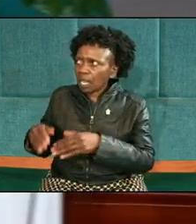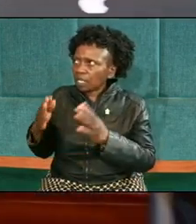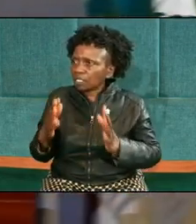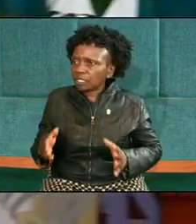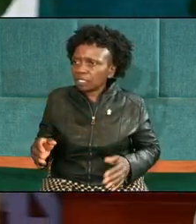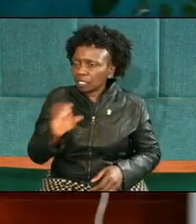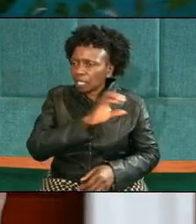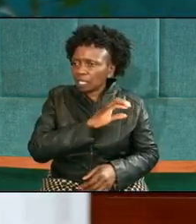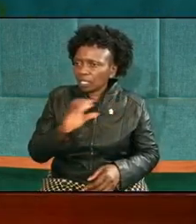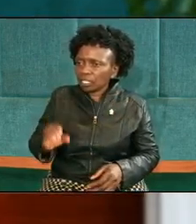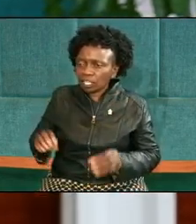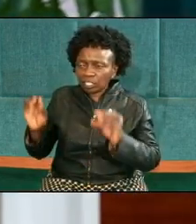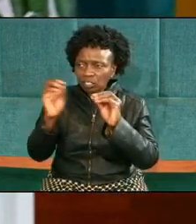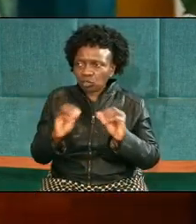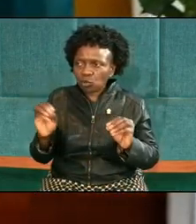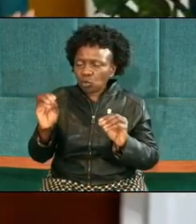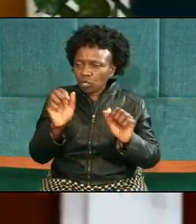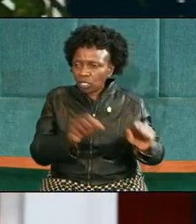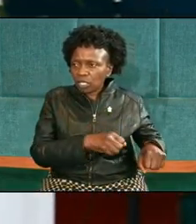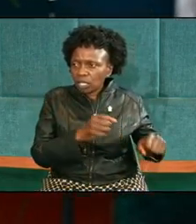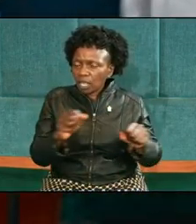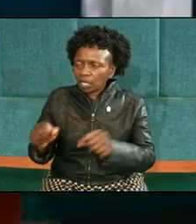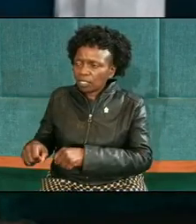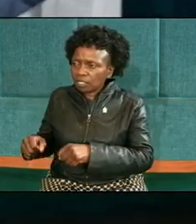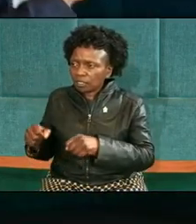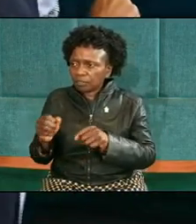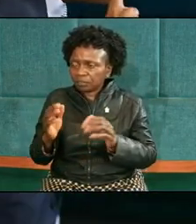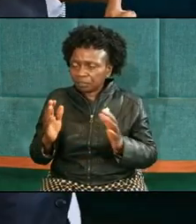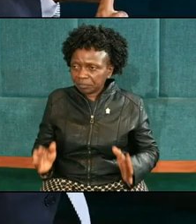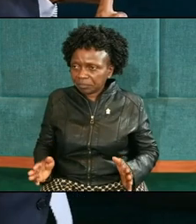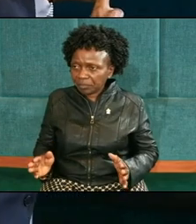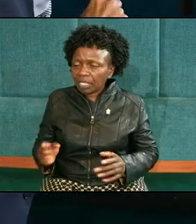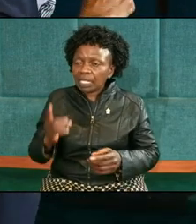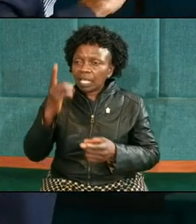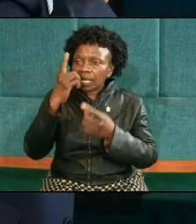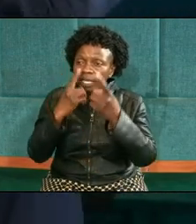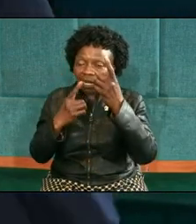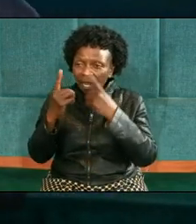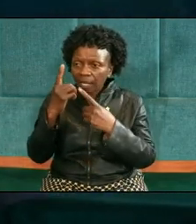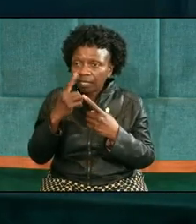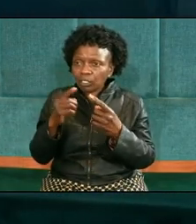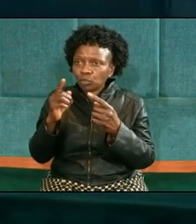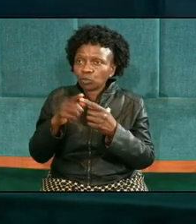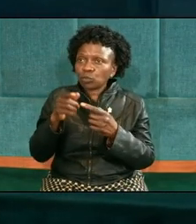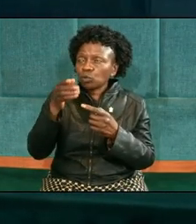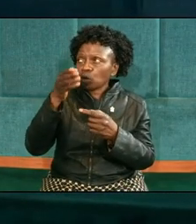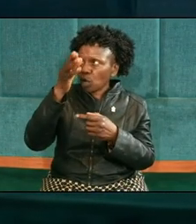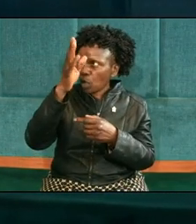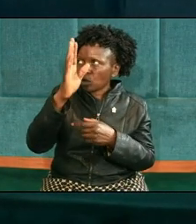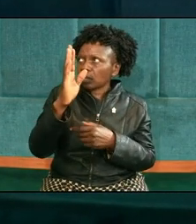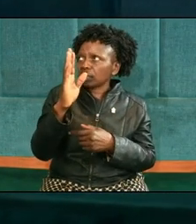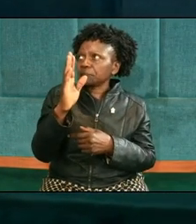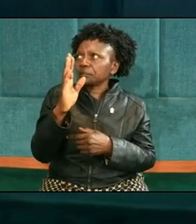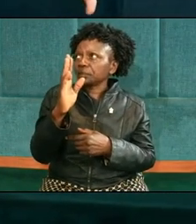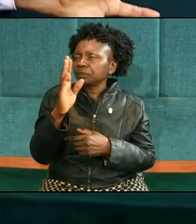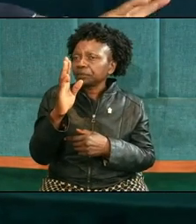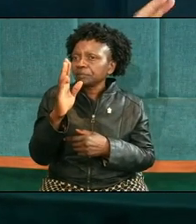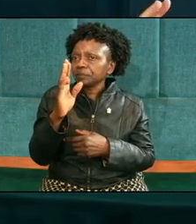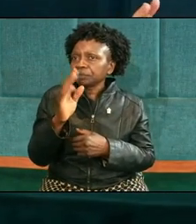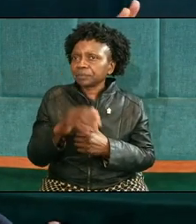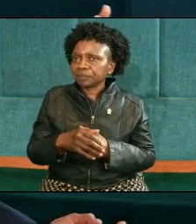the sailors who had their own private God. They cried to whom? They cried to the Lord.